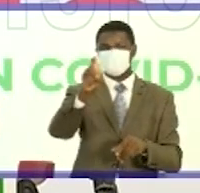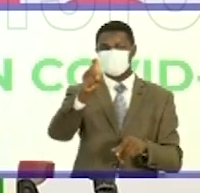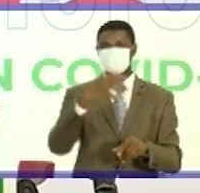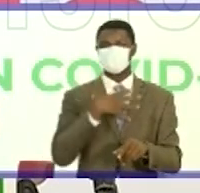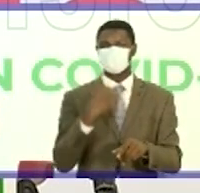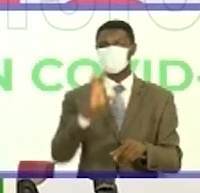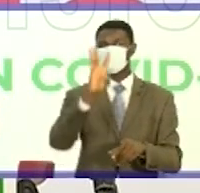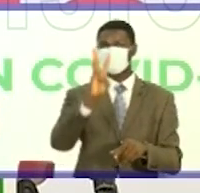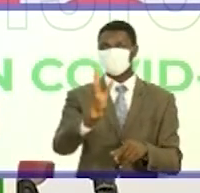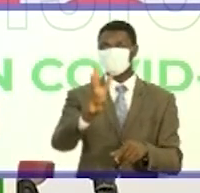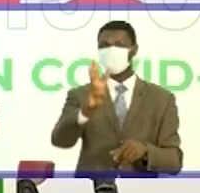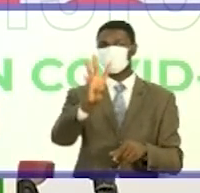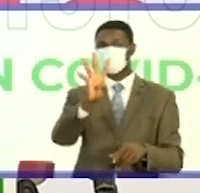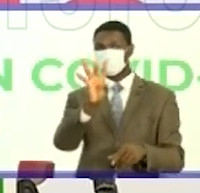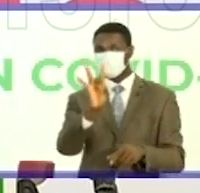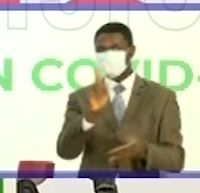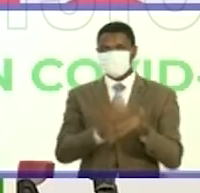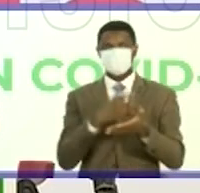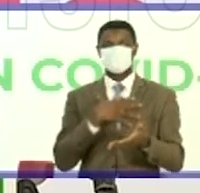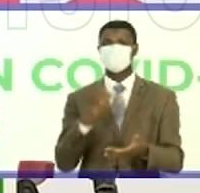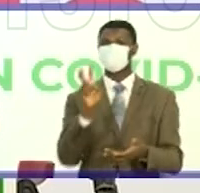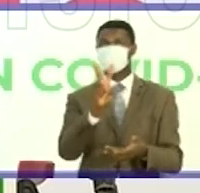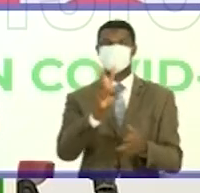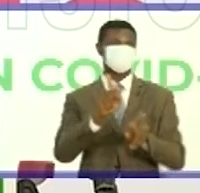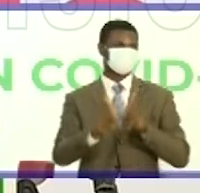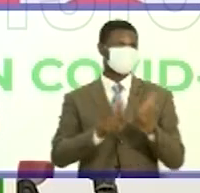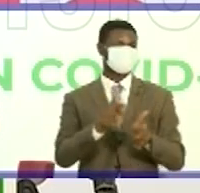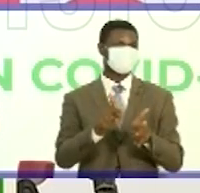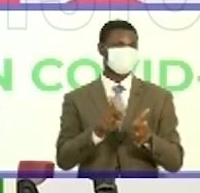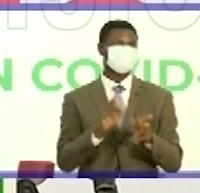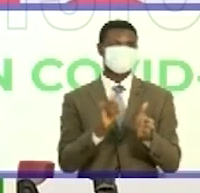168,002 persons day, representing